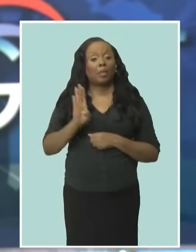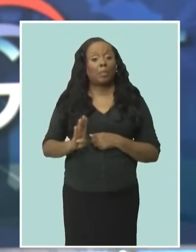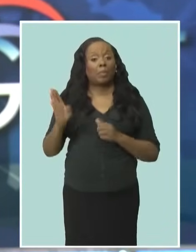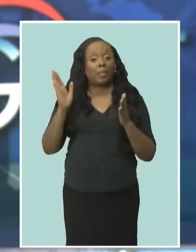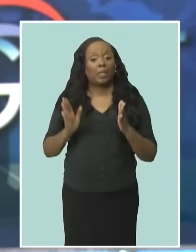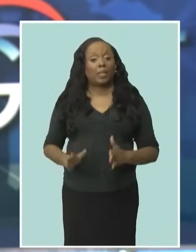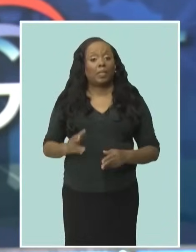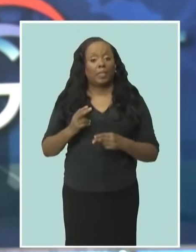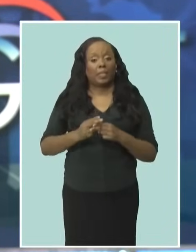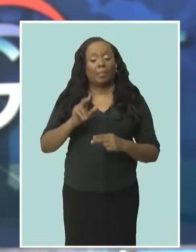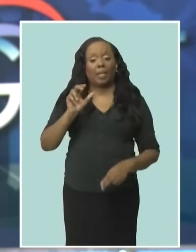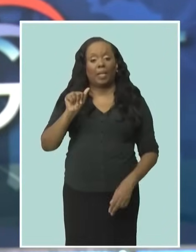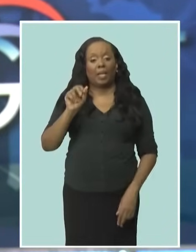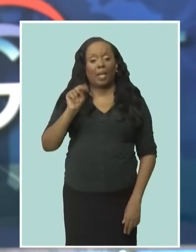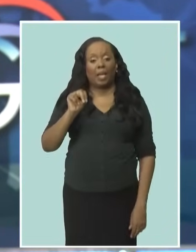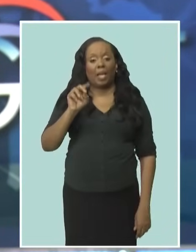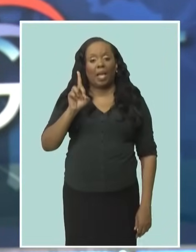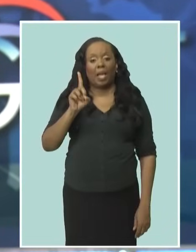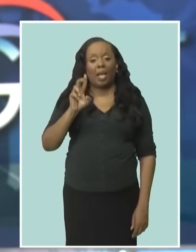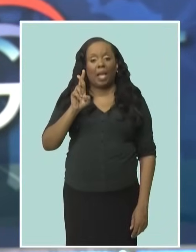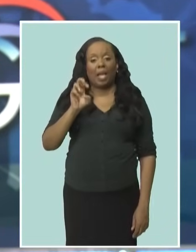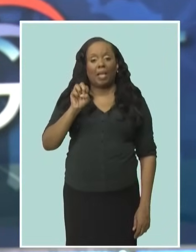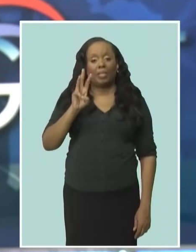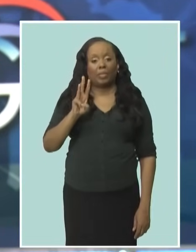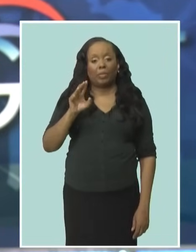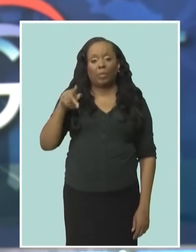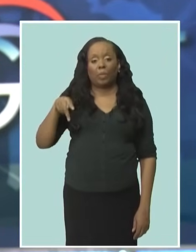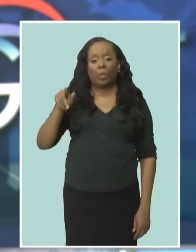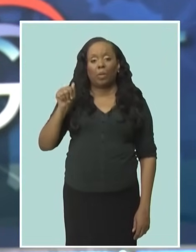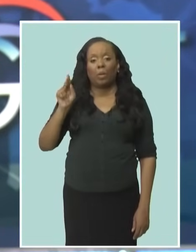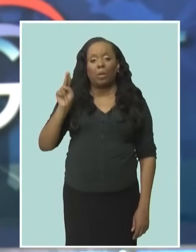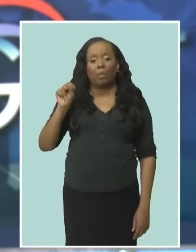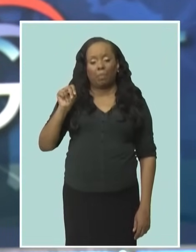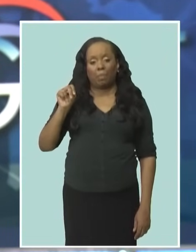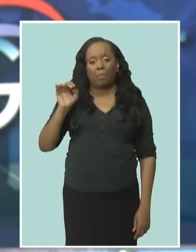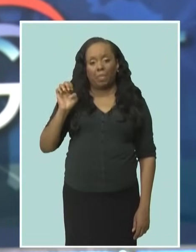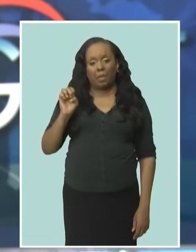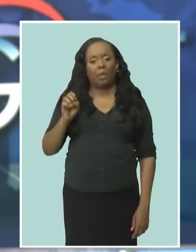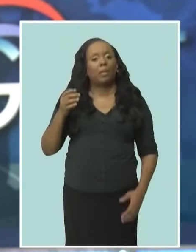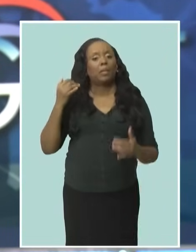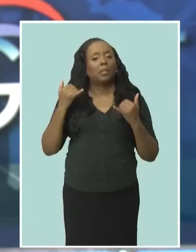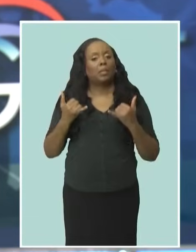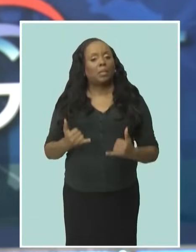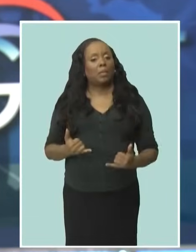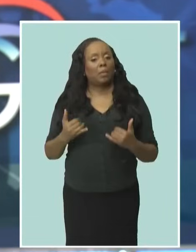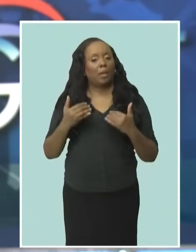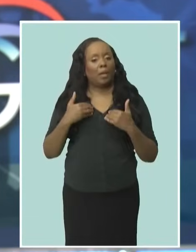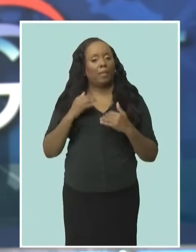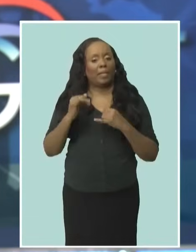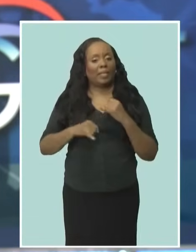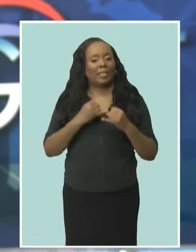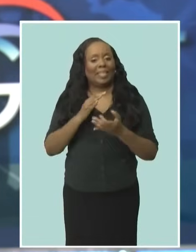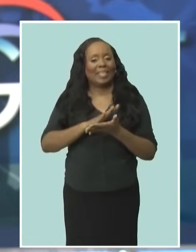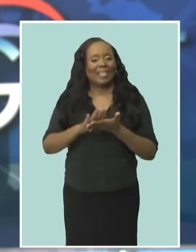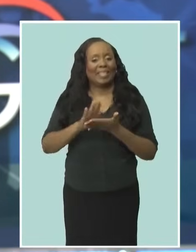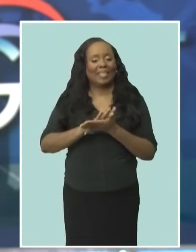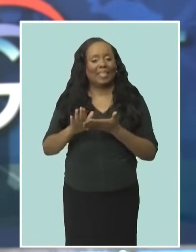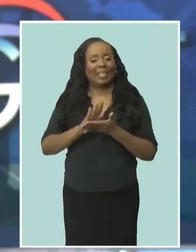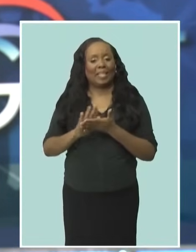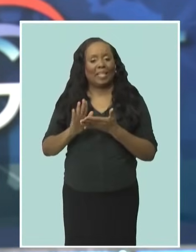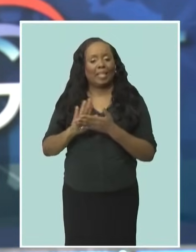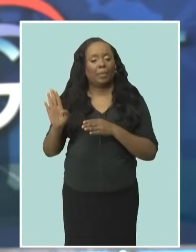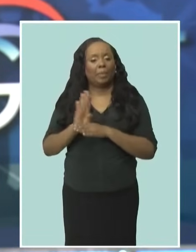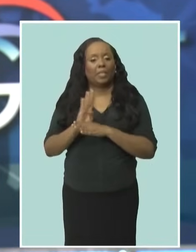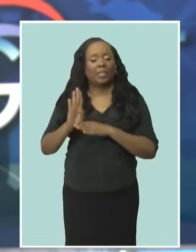Barbadian Andrew Payne is the new local franchise holder of Steamatic, an international cleaning operation headquartered in Texas. It